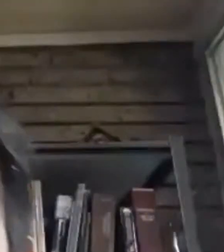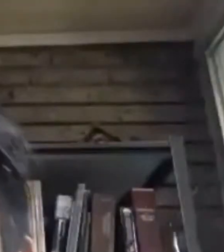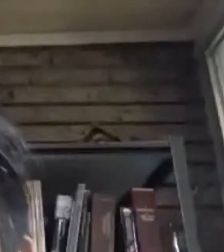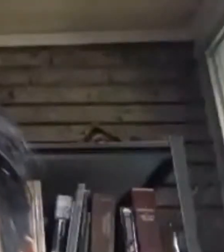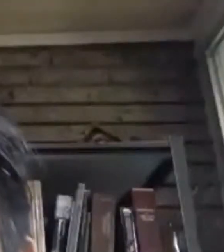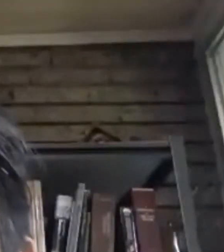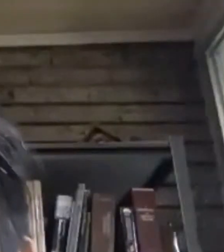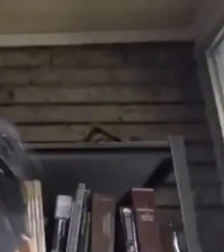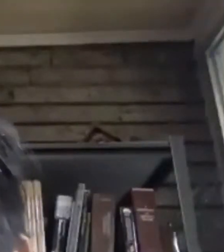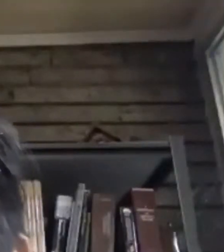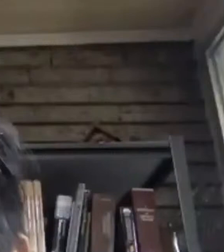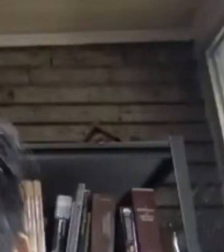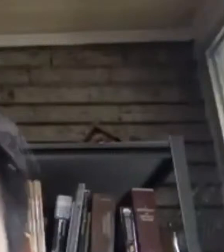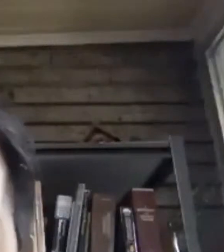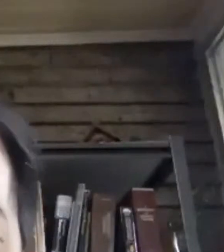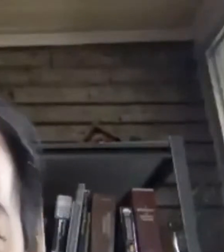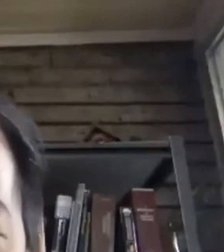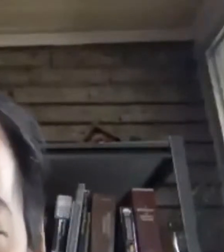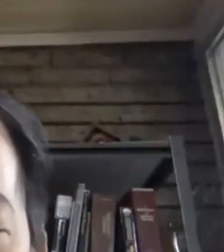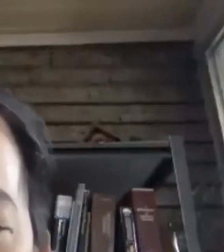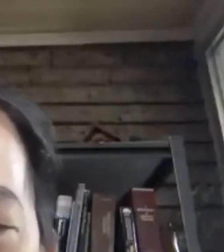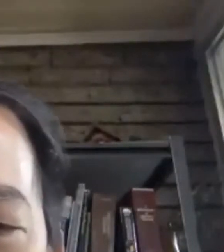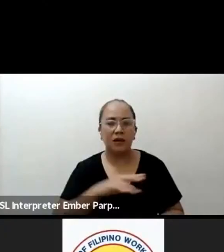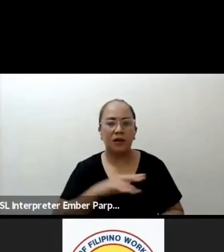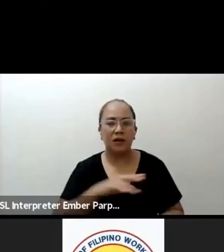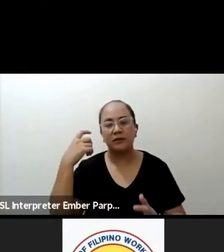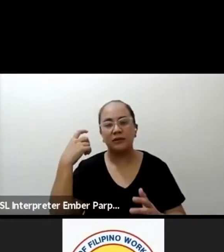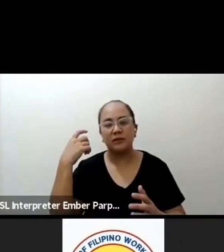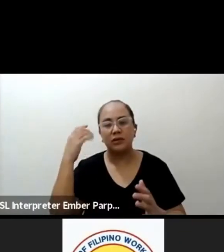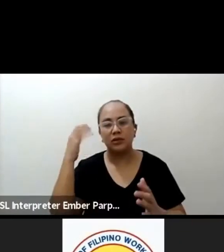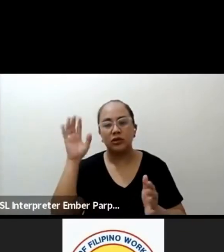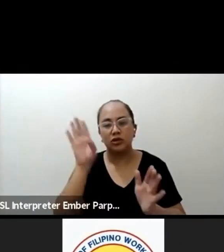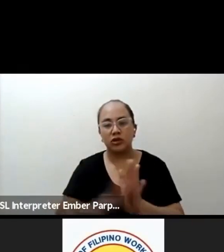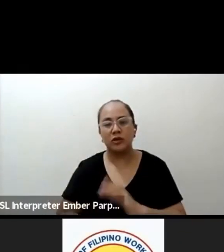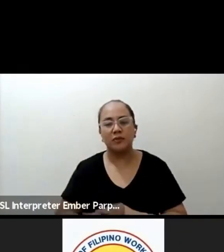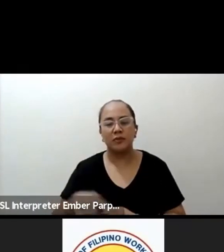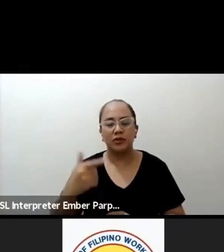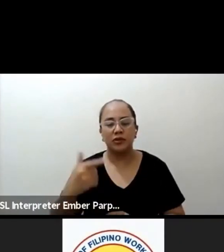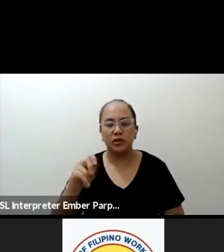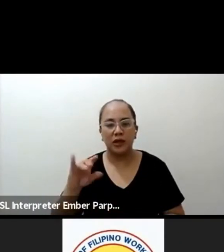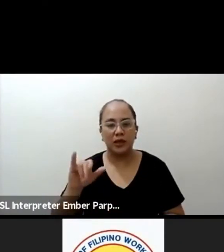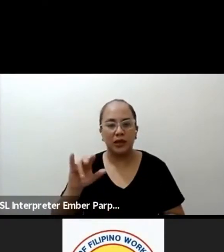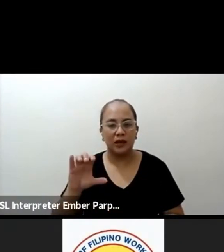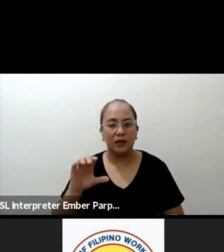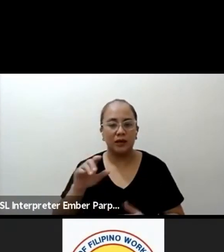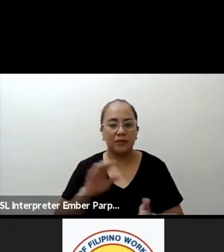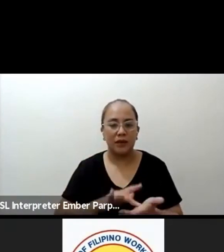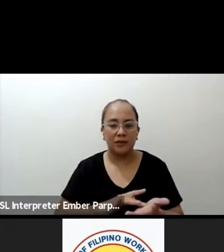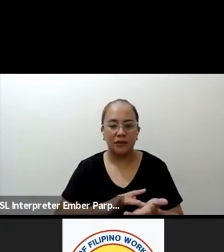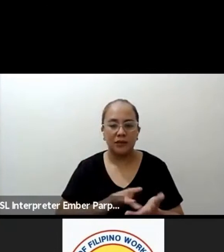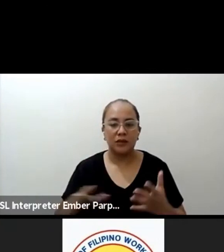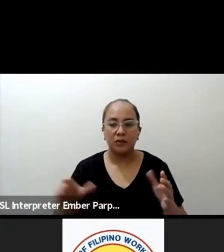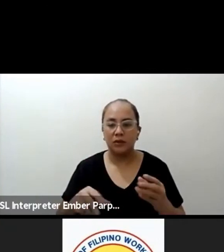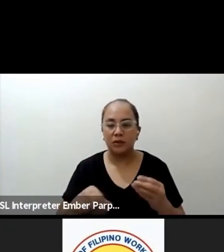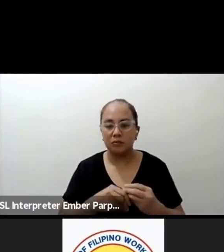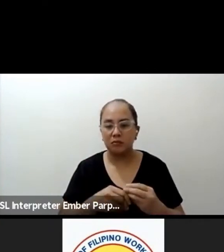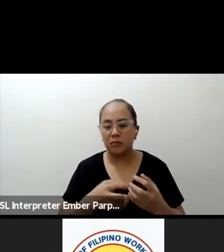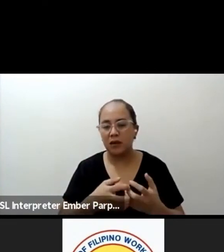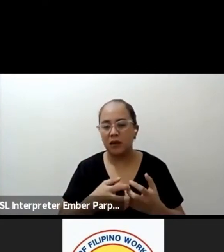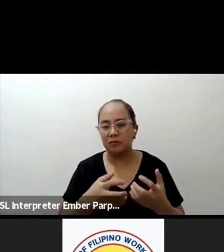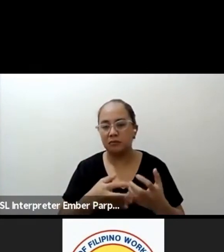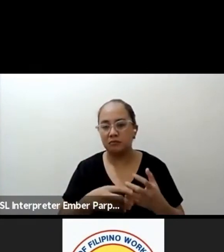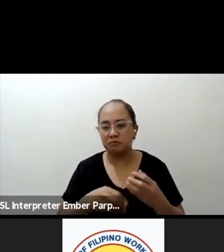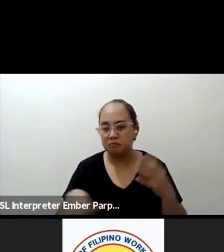nag-promote din siya ng low-cost generic medicines at pinalawak ang PhilHealth. From 2005